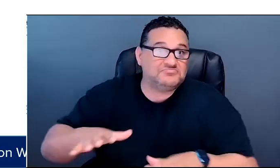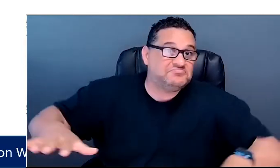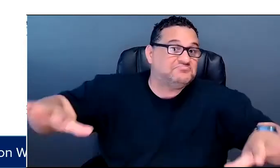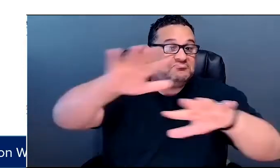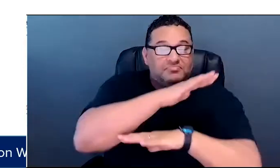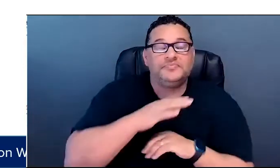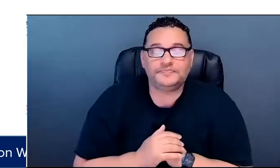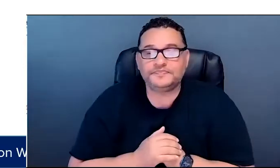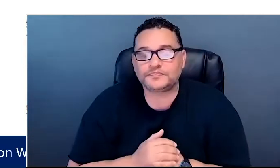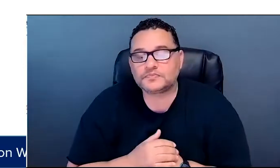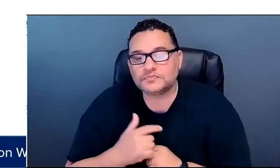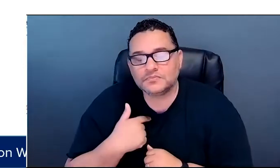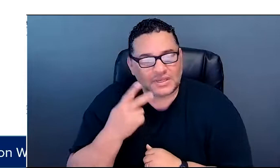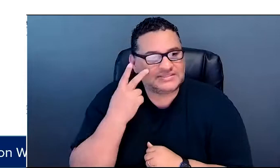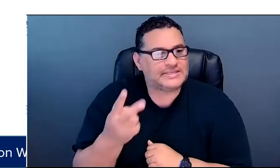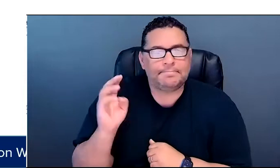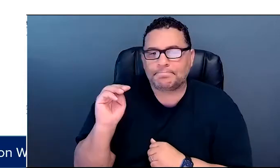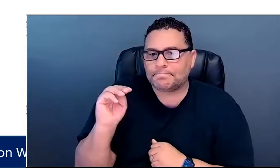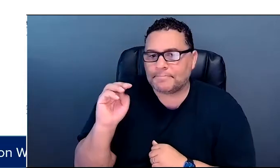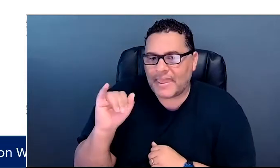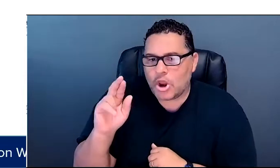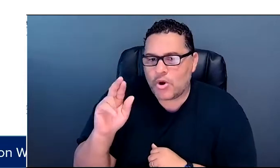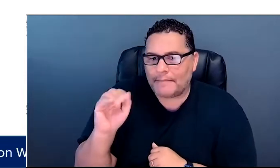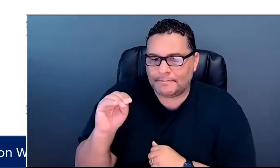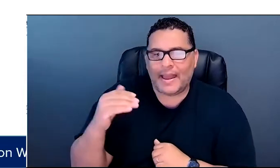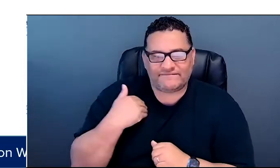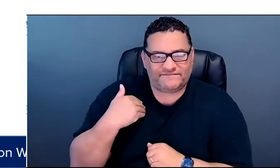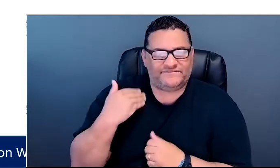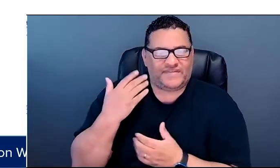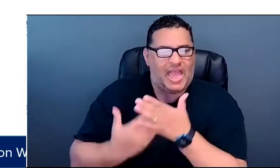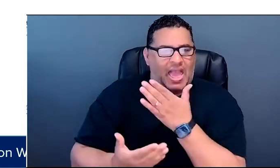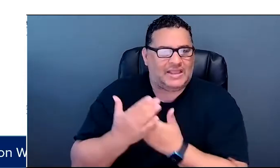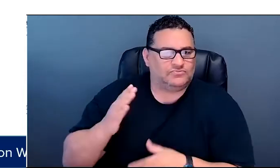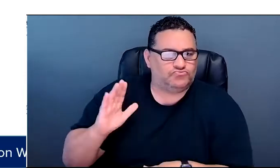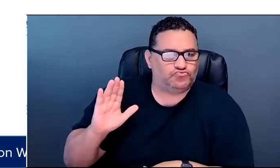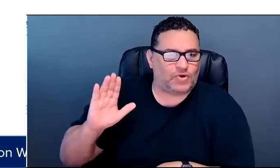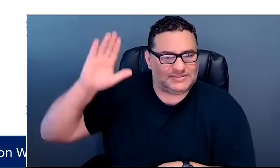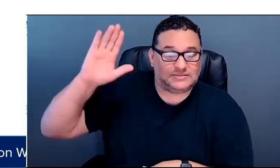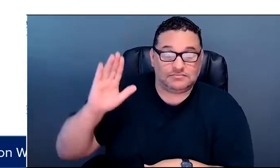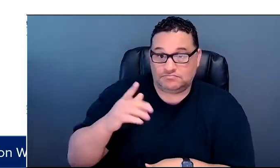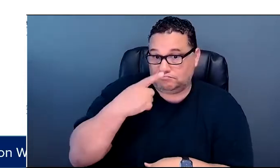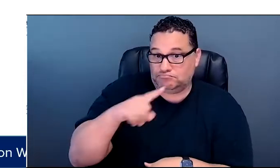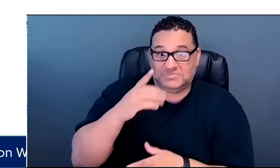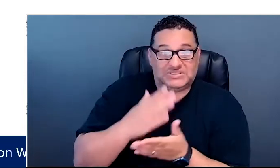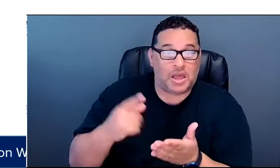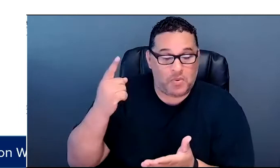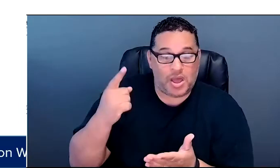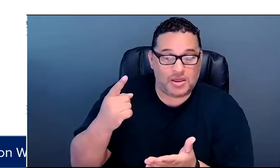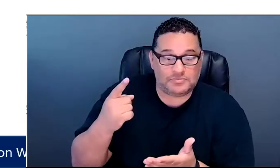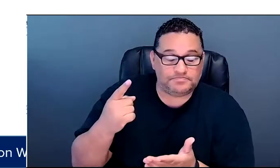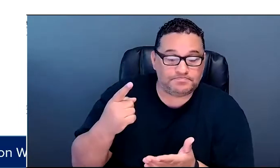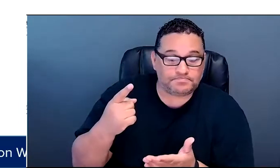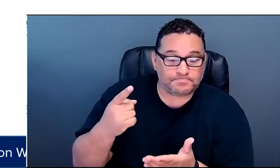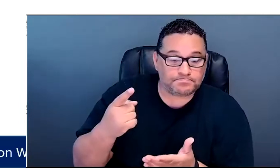I see that Miriam has a raised hand. So would somebody give me